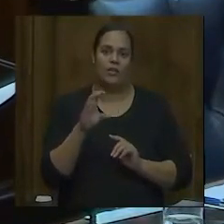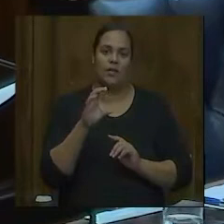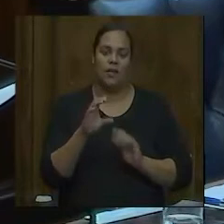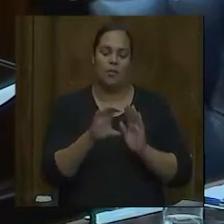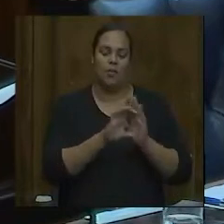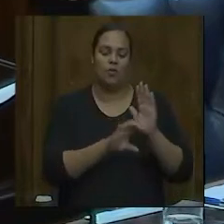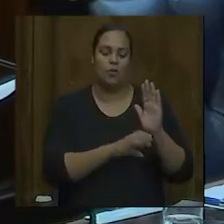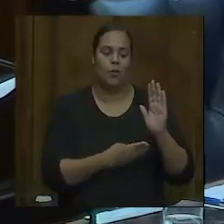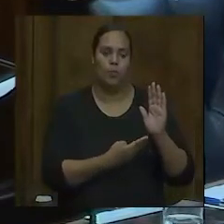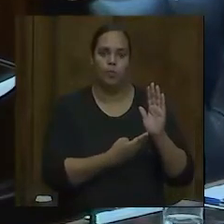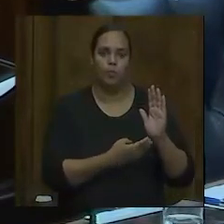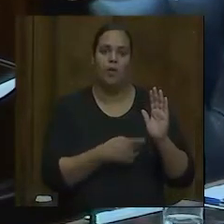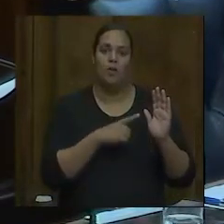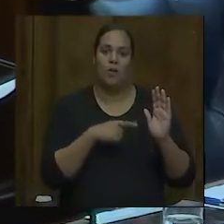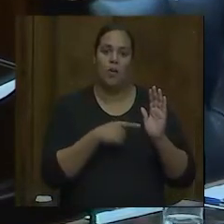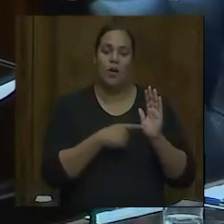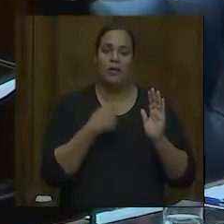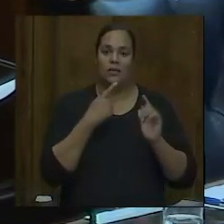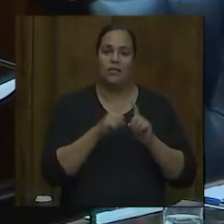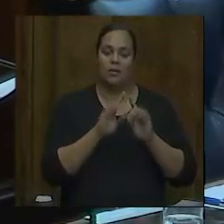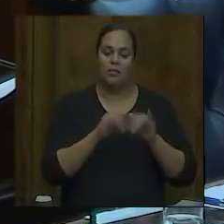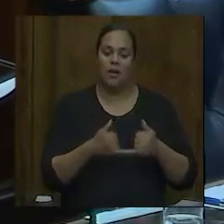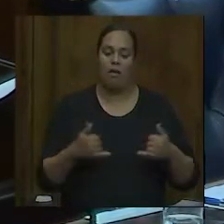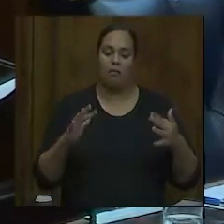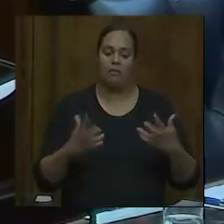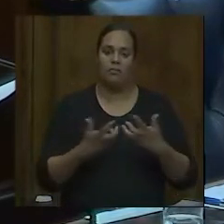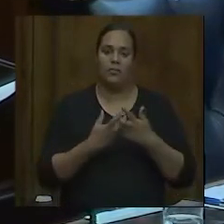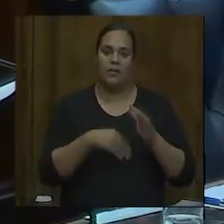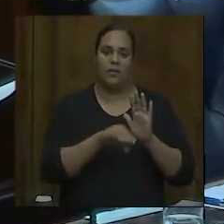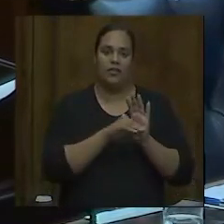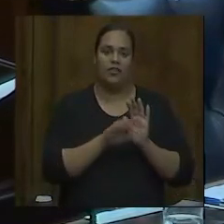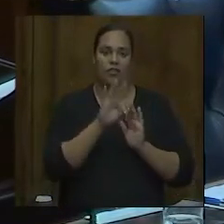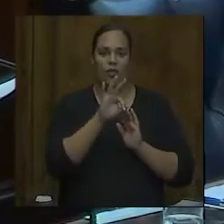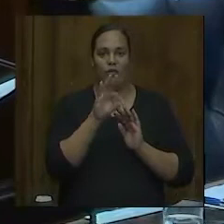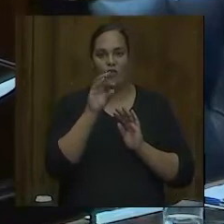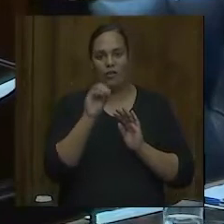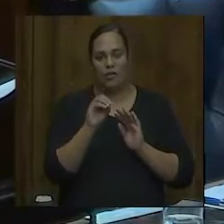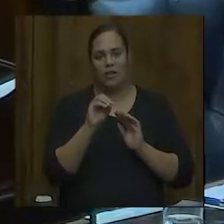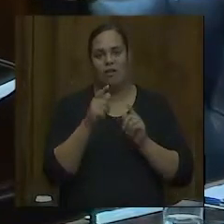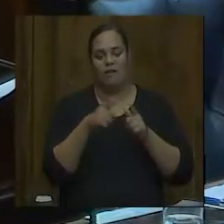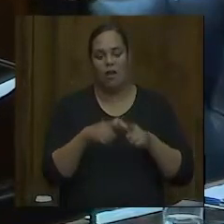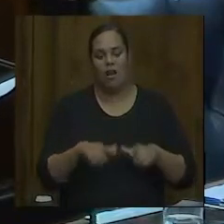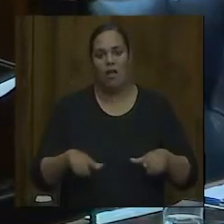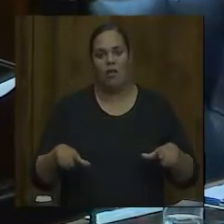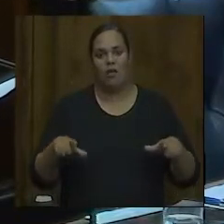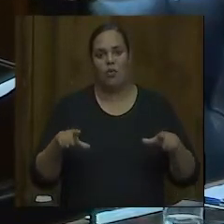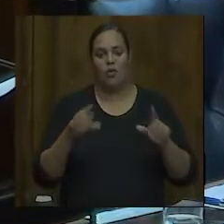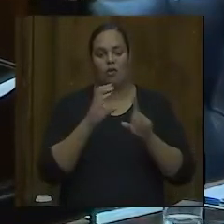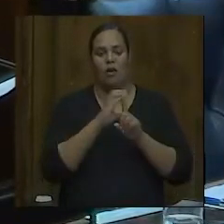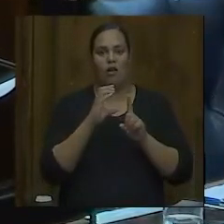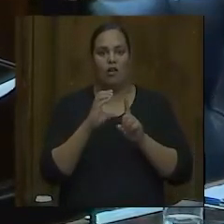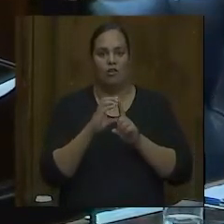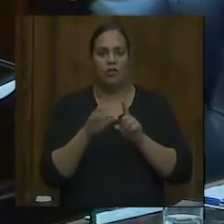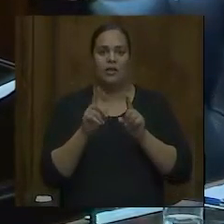Cape Constitution. It is also in line with Section 30 of the Language, Culture,